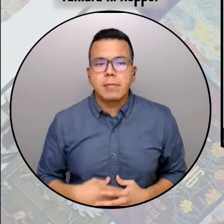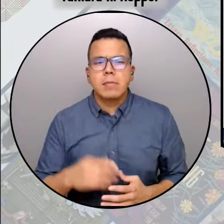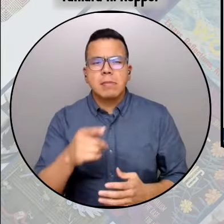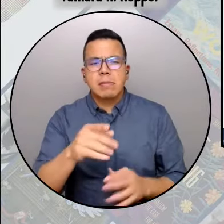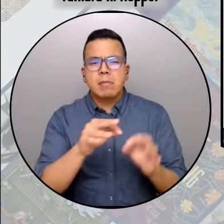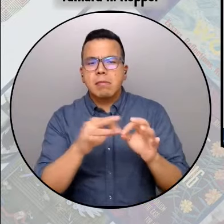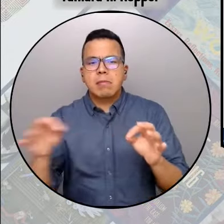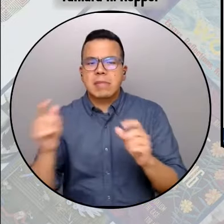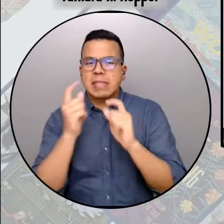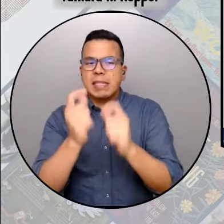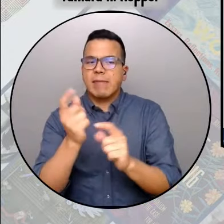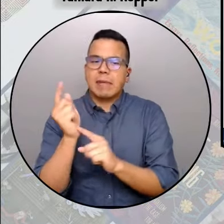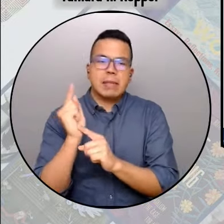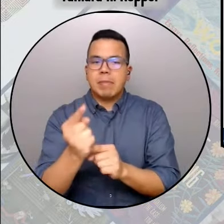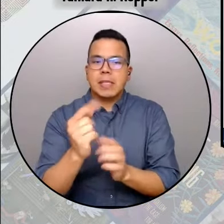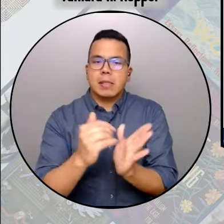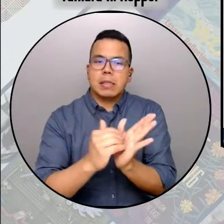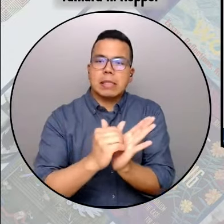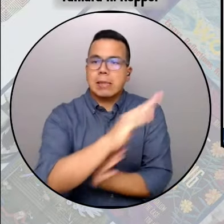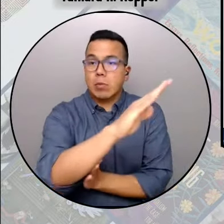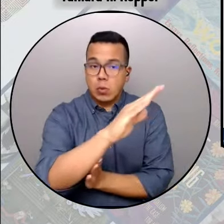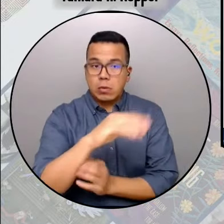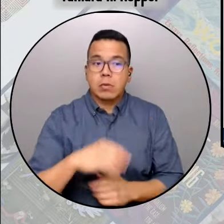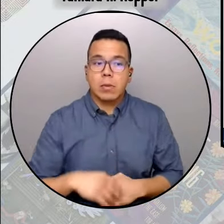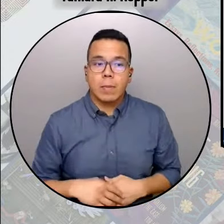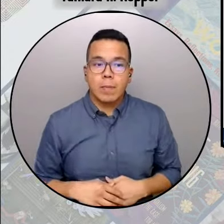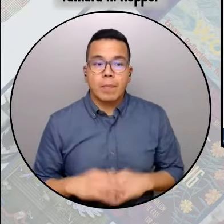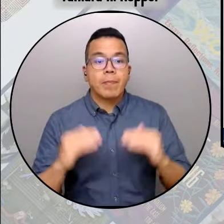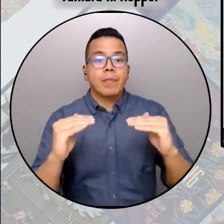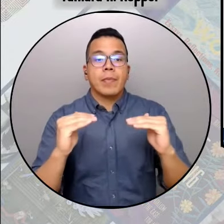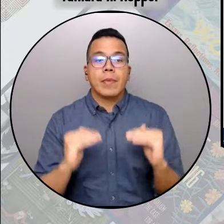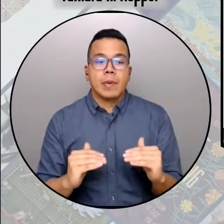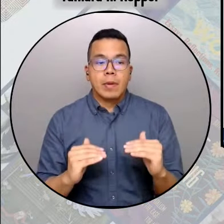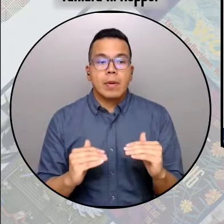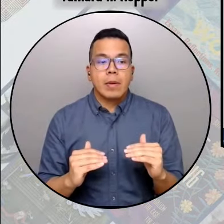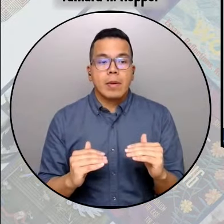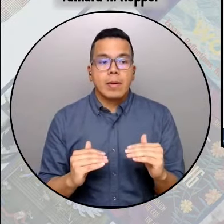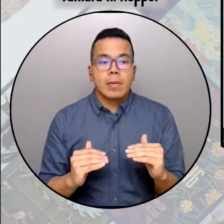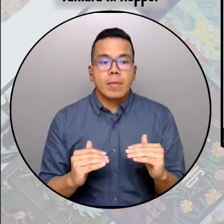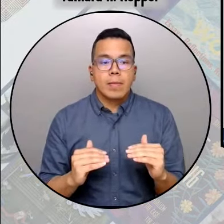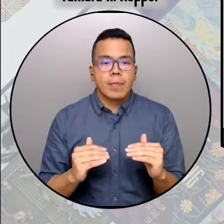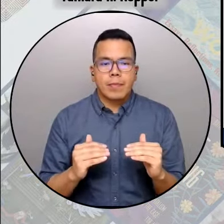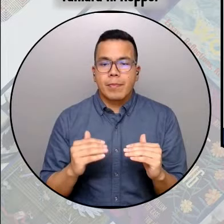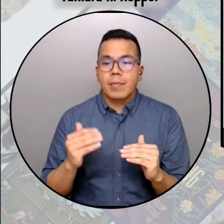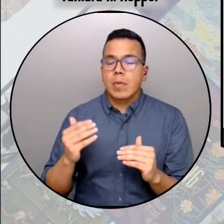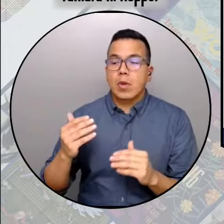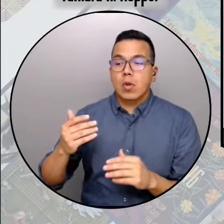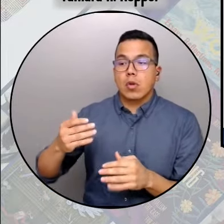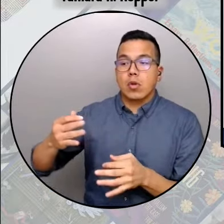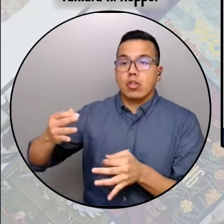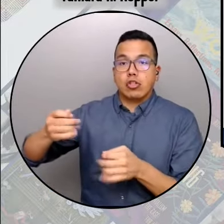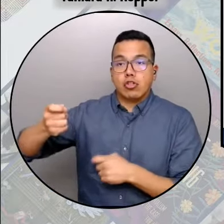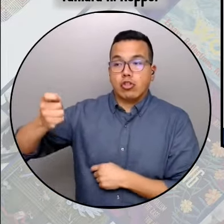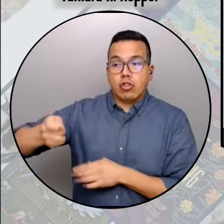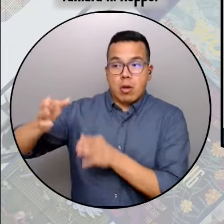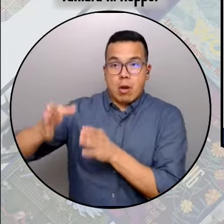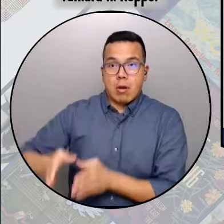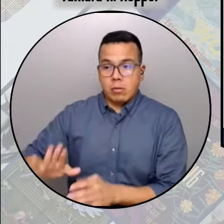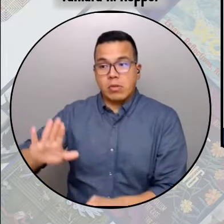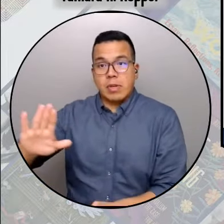deportation orders. And then, again, taking away kind of judicial discretion and judges, you know, abilities to